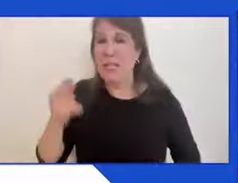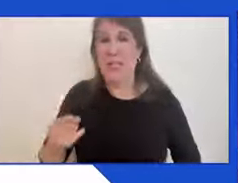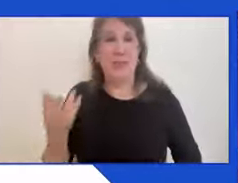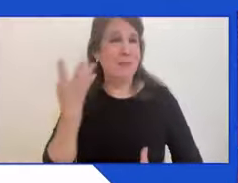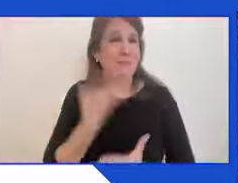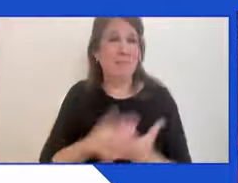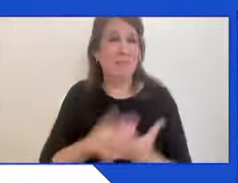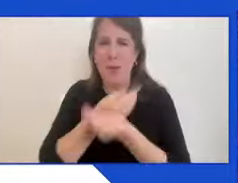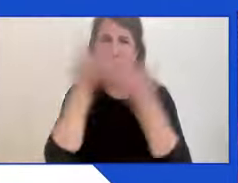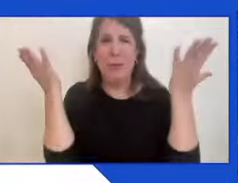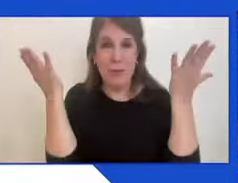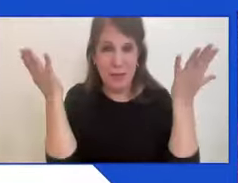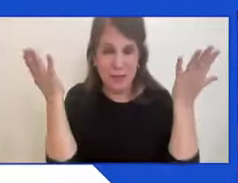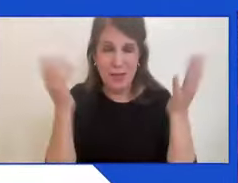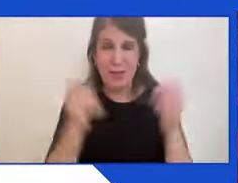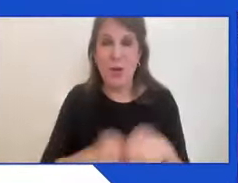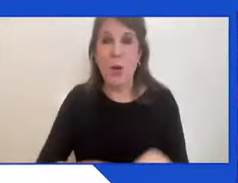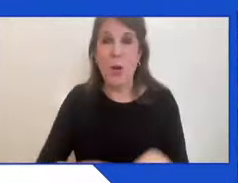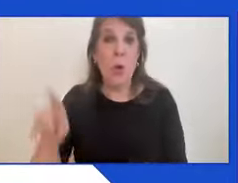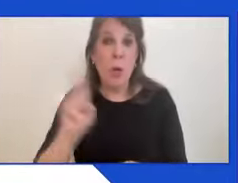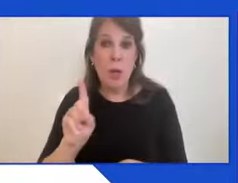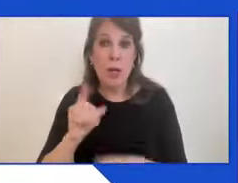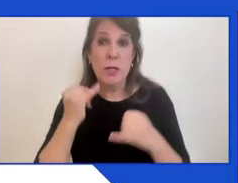Where is Israel and the Jewish people?